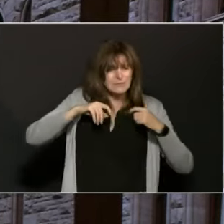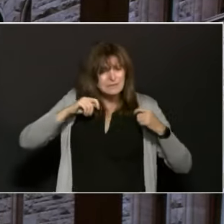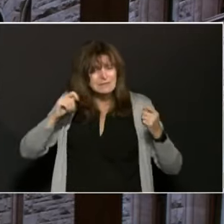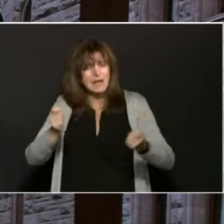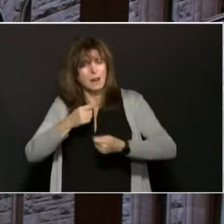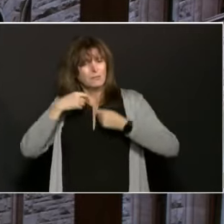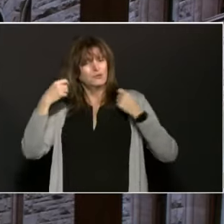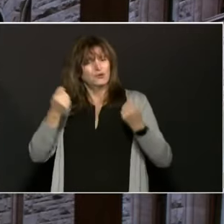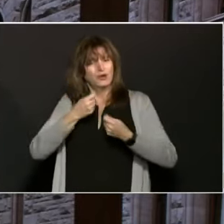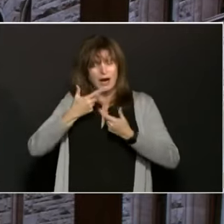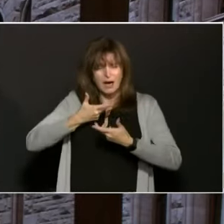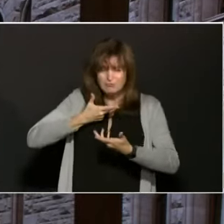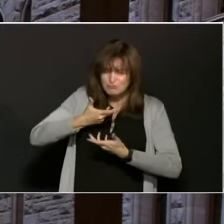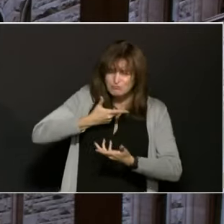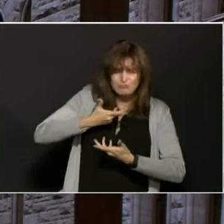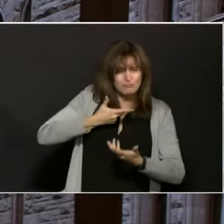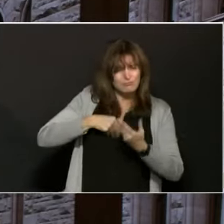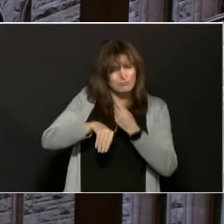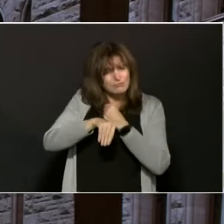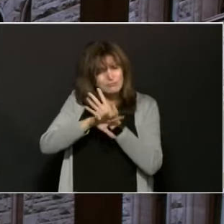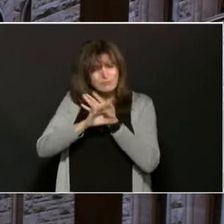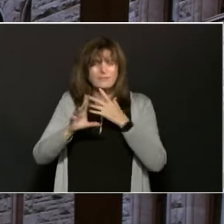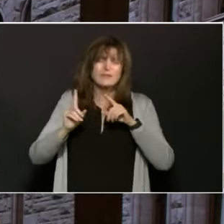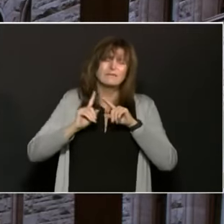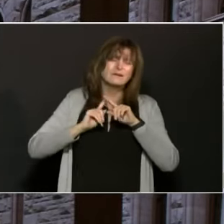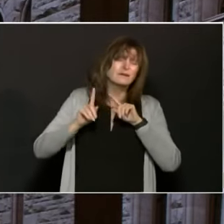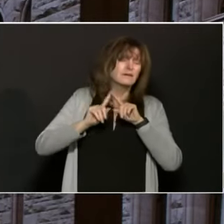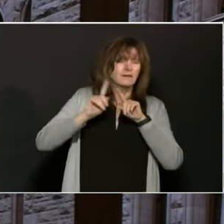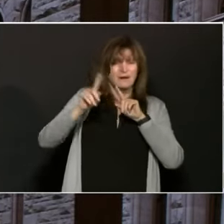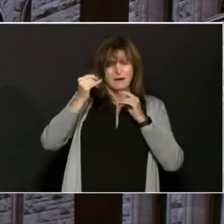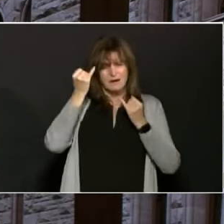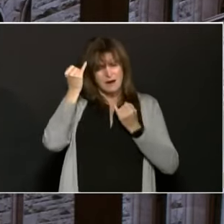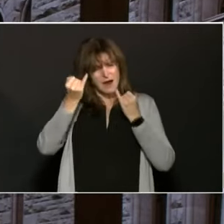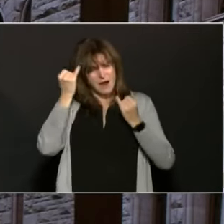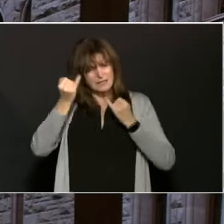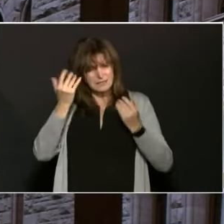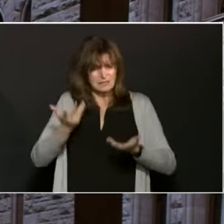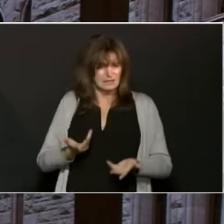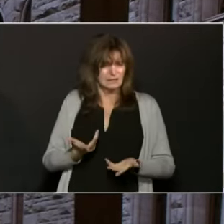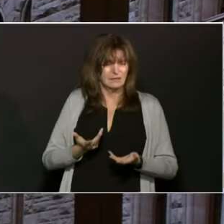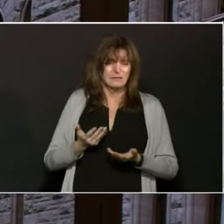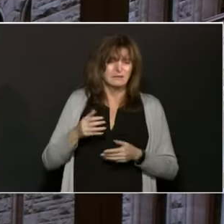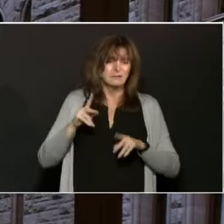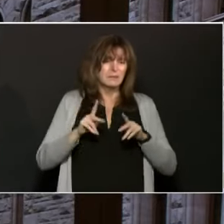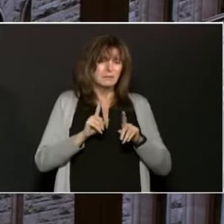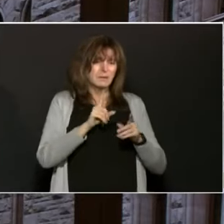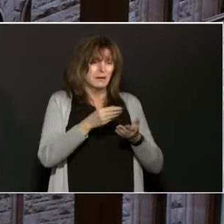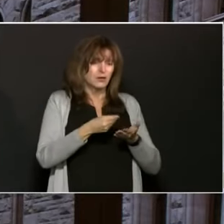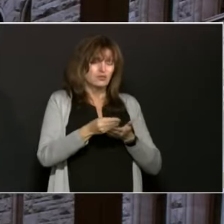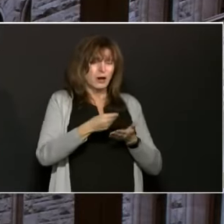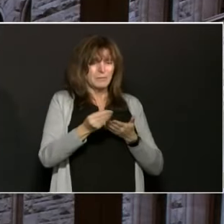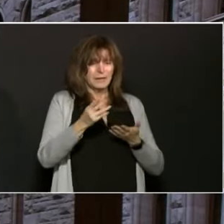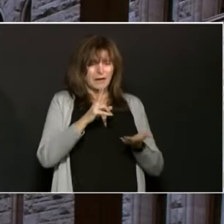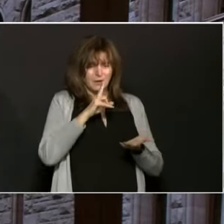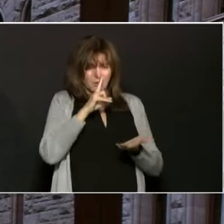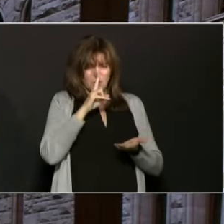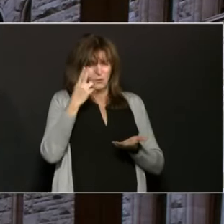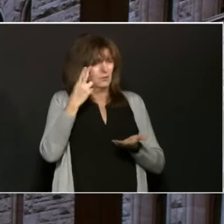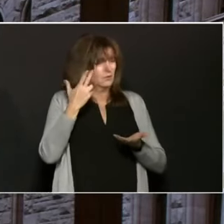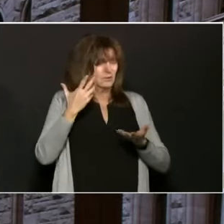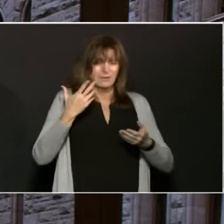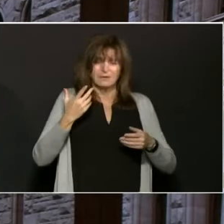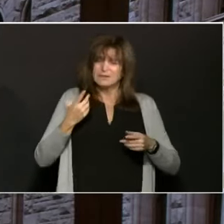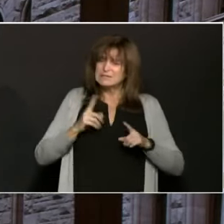their different ways of getting all their purchasing and things done. So we're asking people to prepare for much more of a